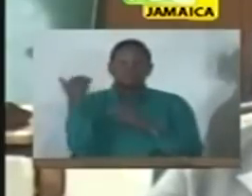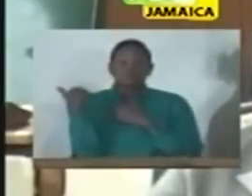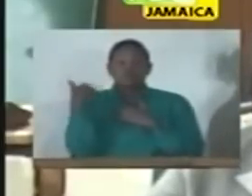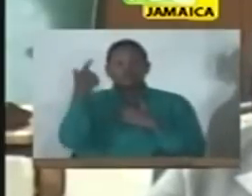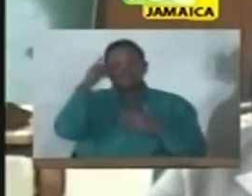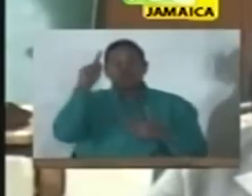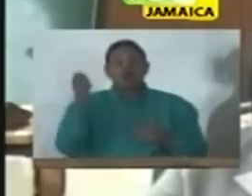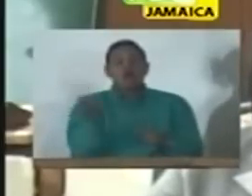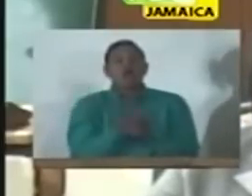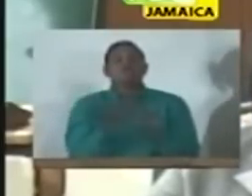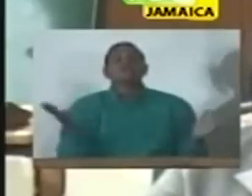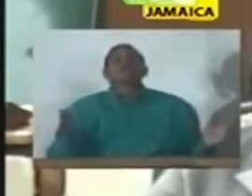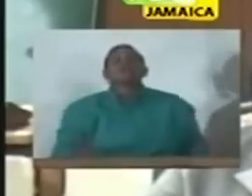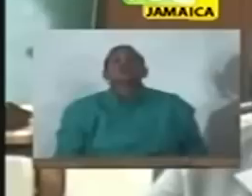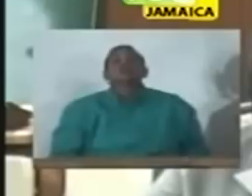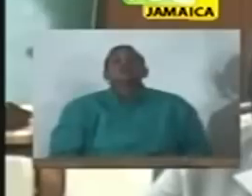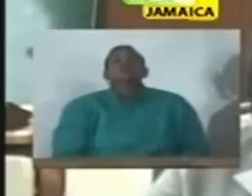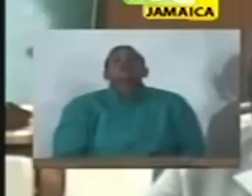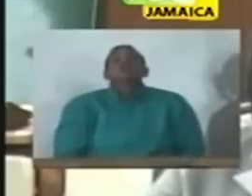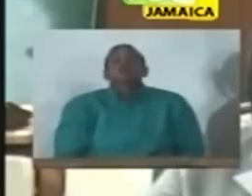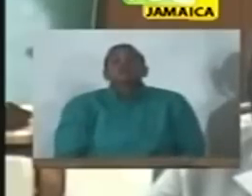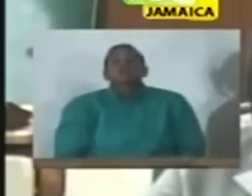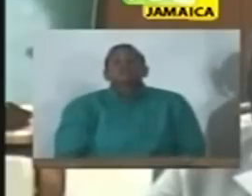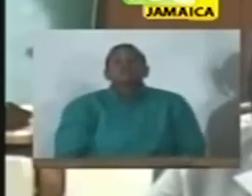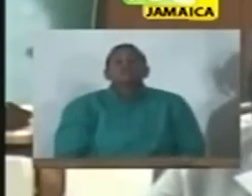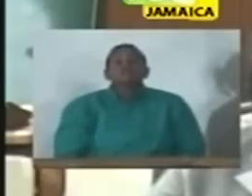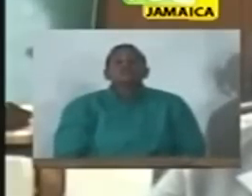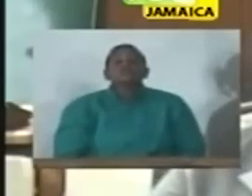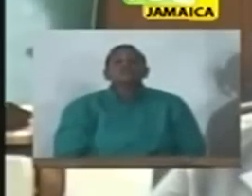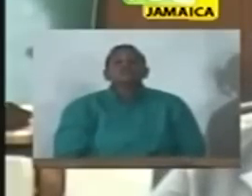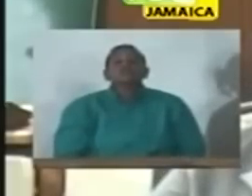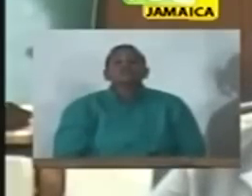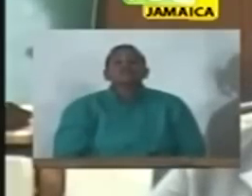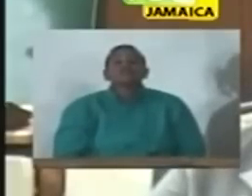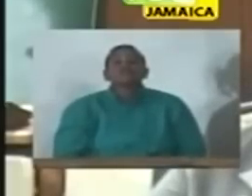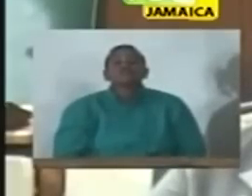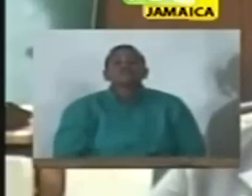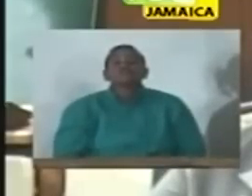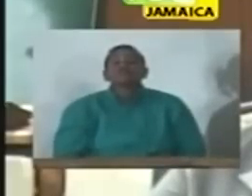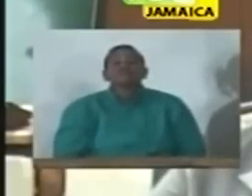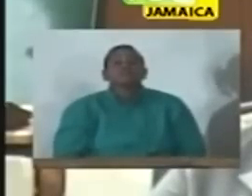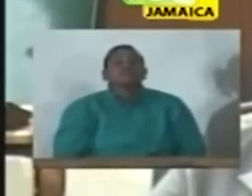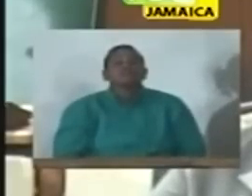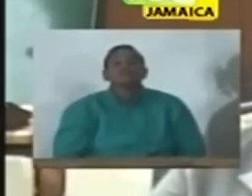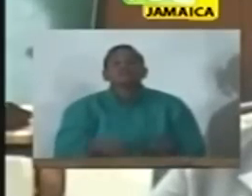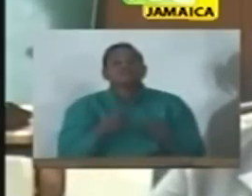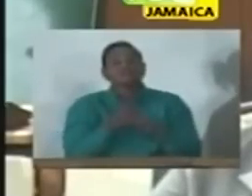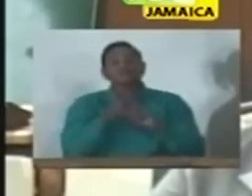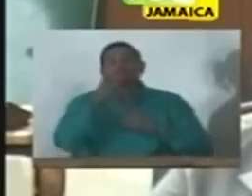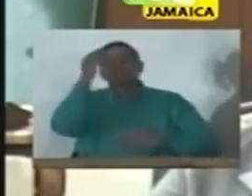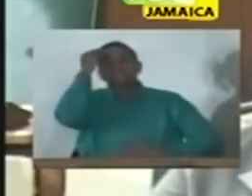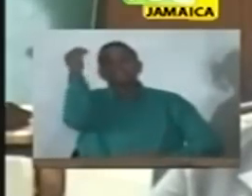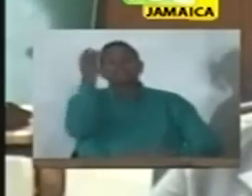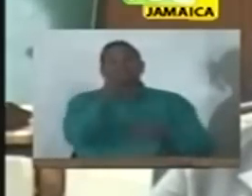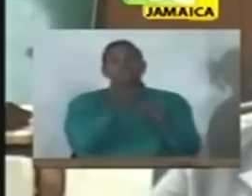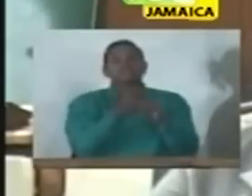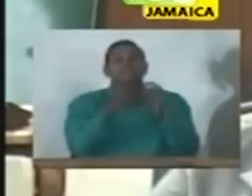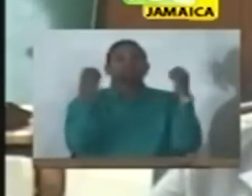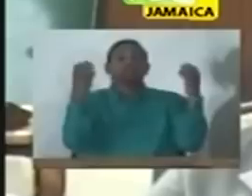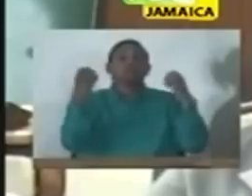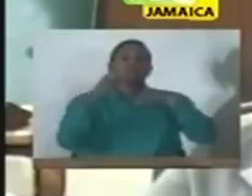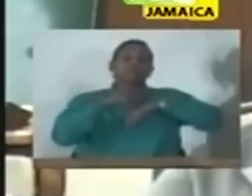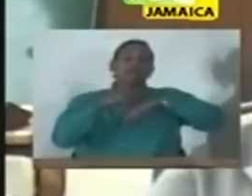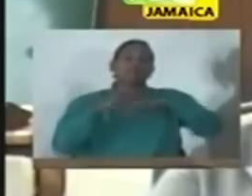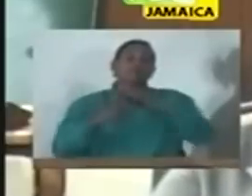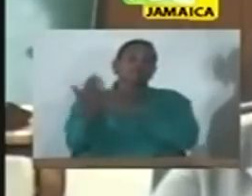everything else. I am saying, and I have said, I think, several times this morning, that we, the